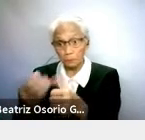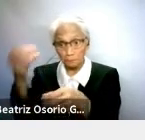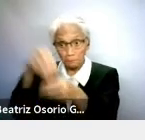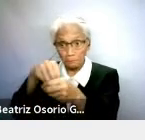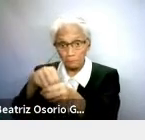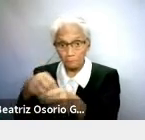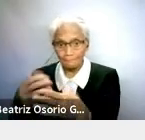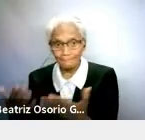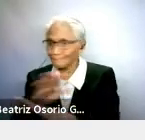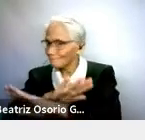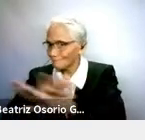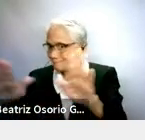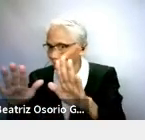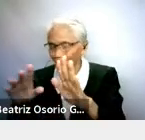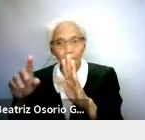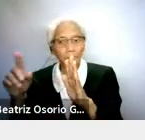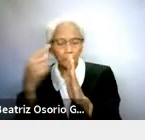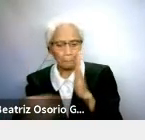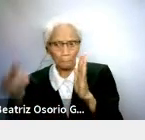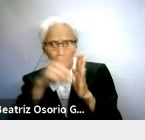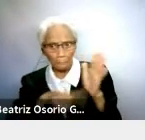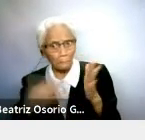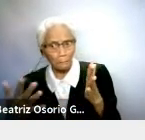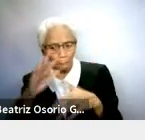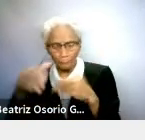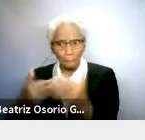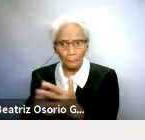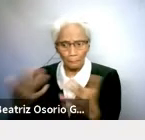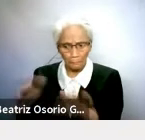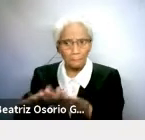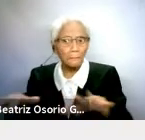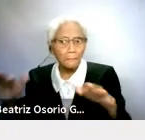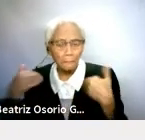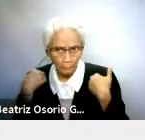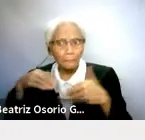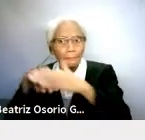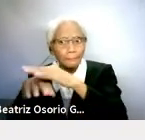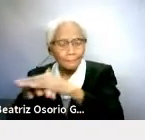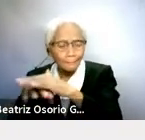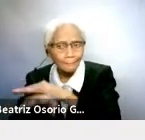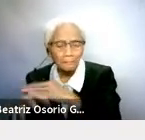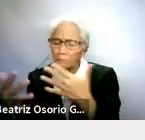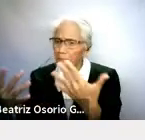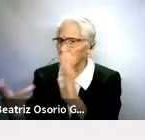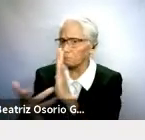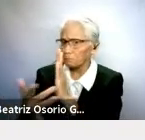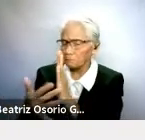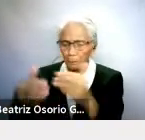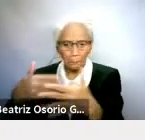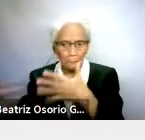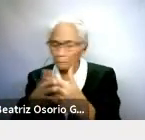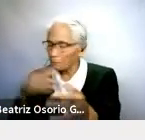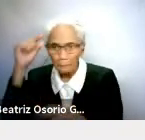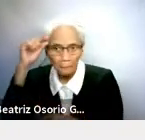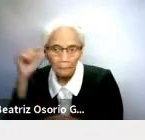don't discriminate. All children should have equal access to digital technology, regardless of gender, color,